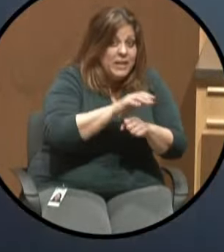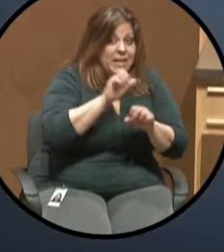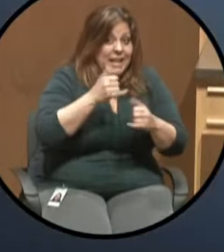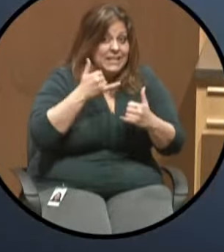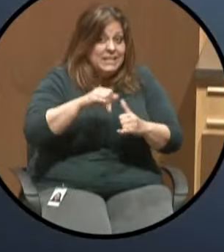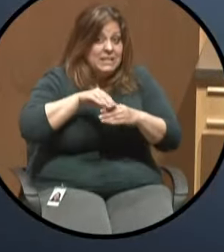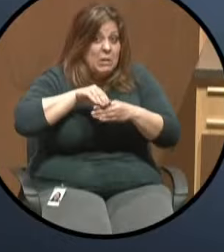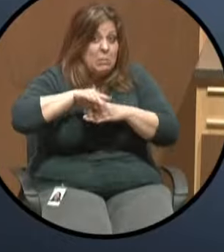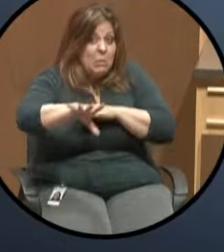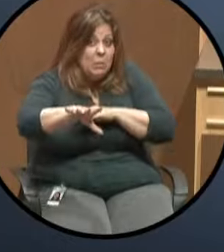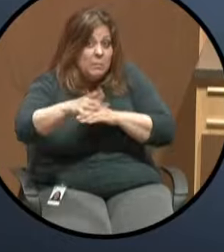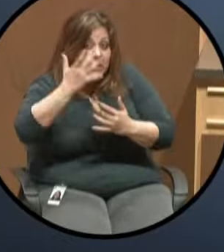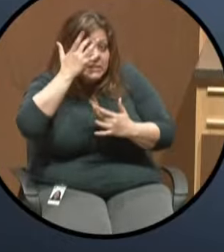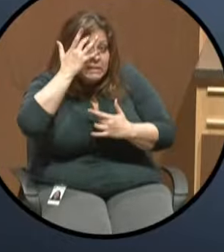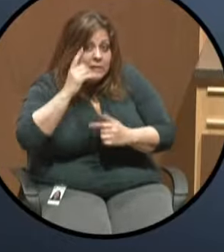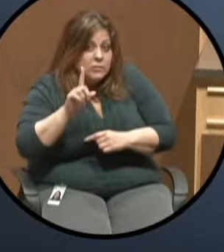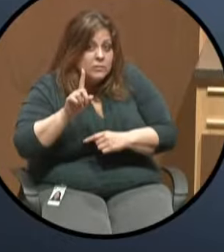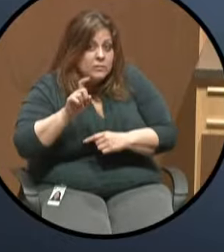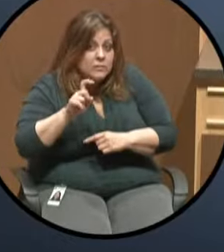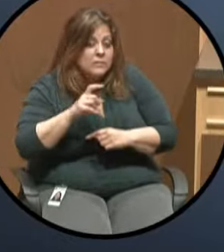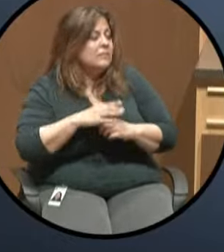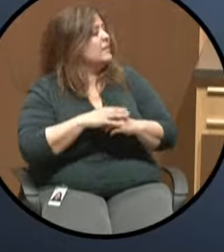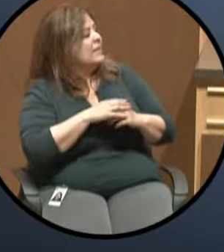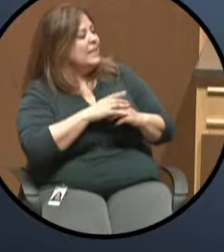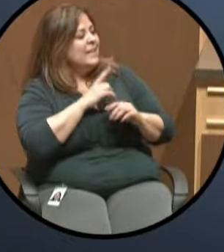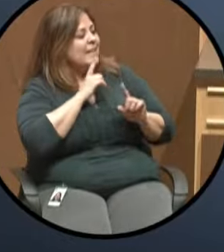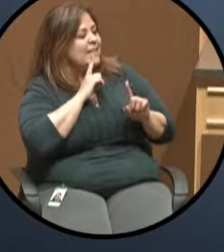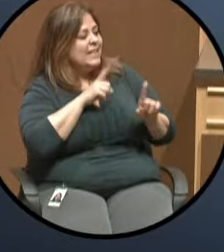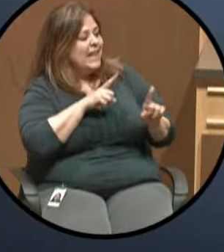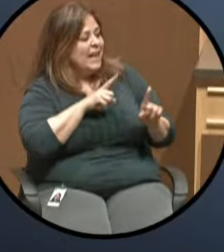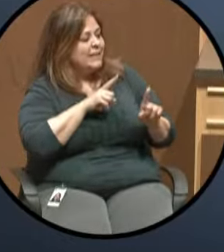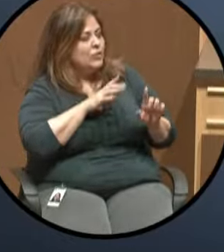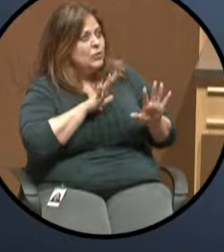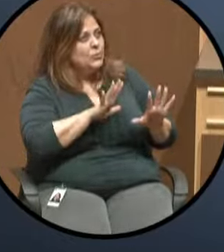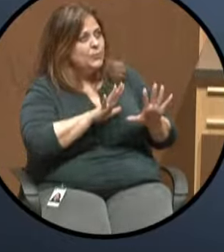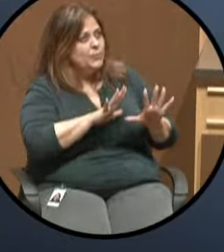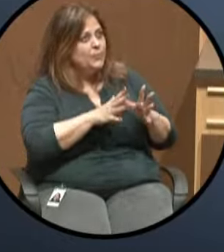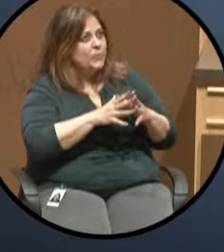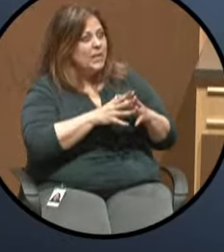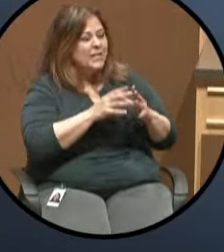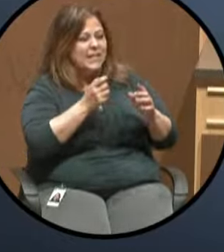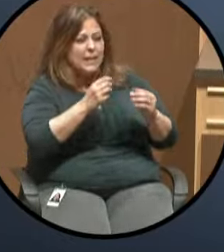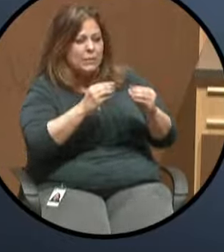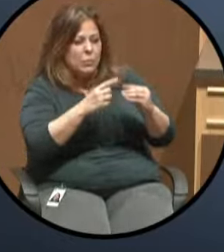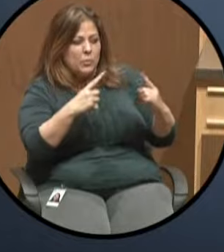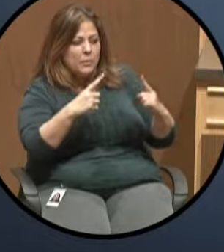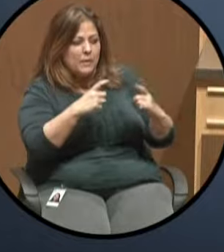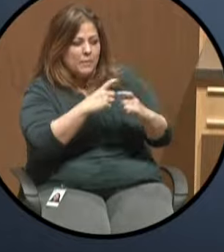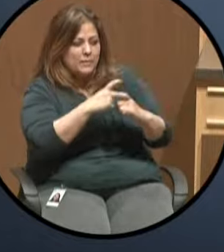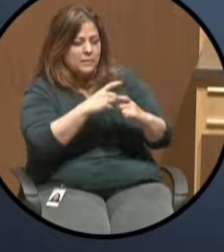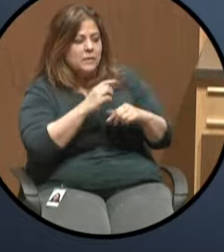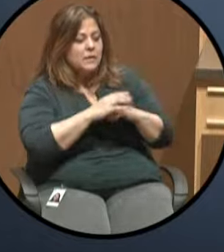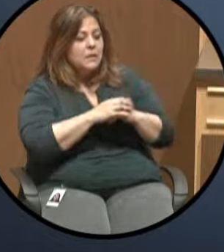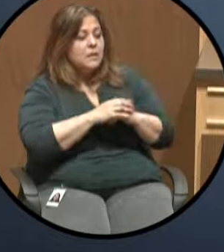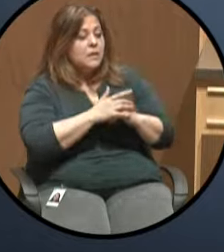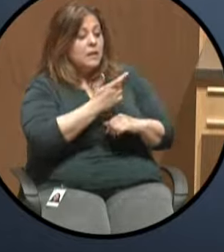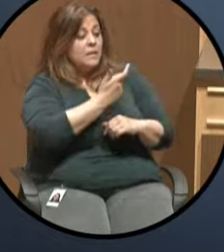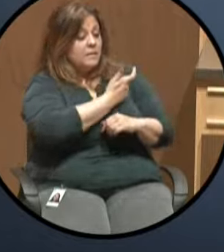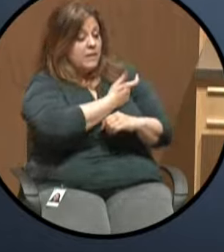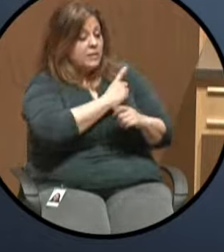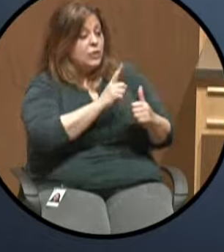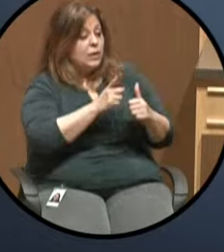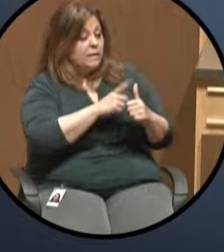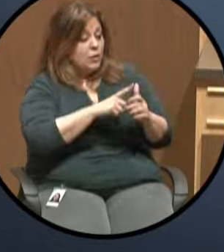So the answer to that is fairly simple and also quite complex. When the vaccines were